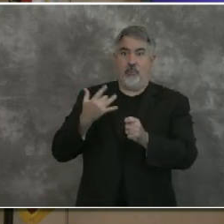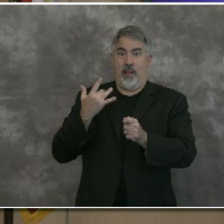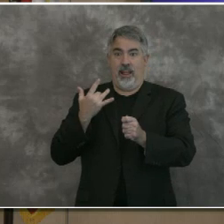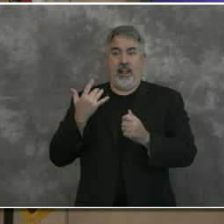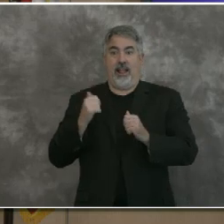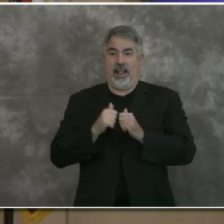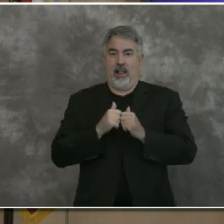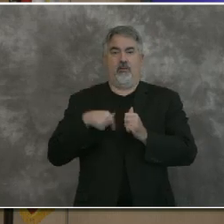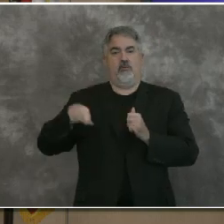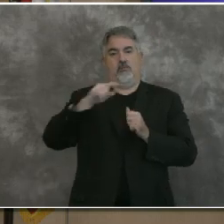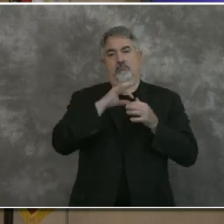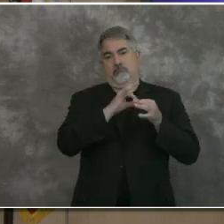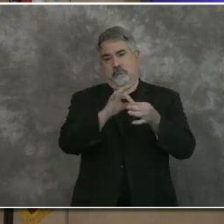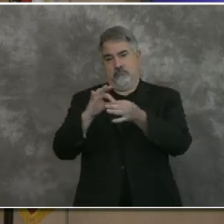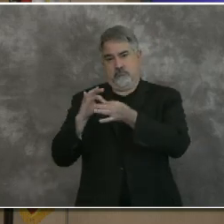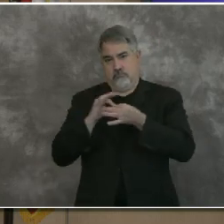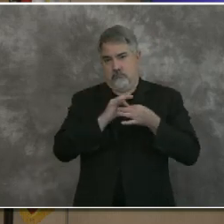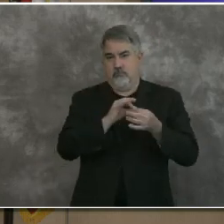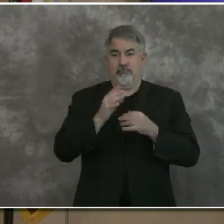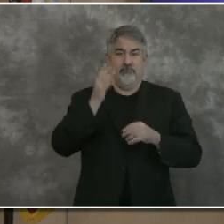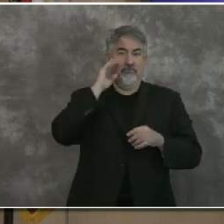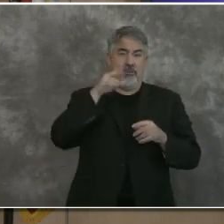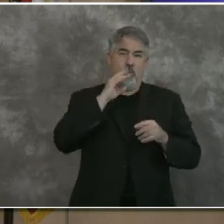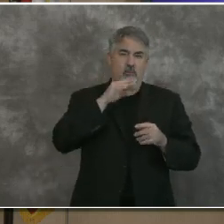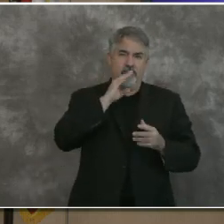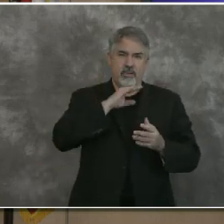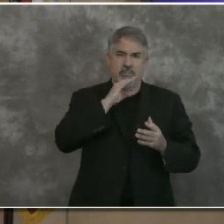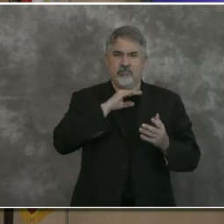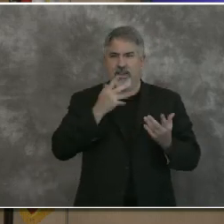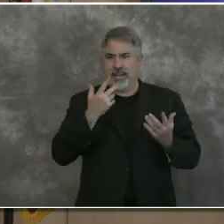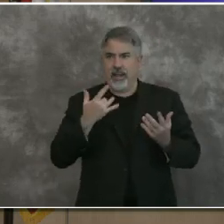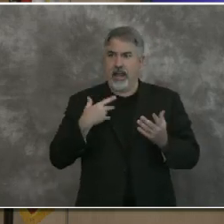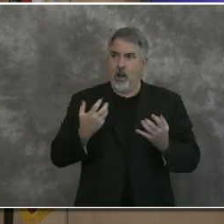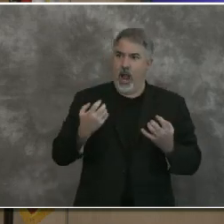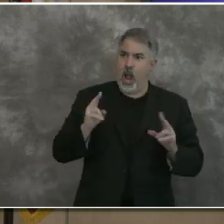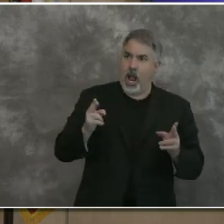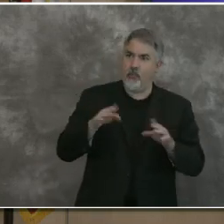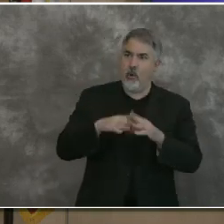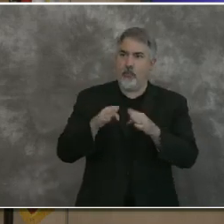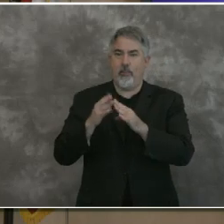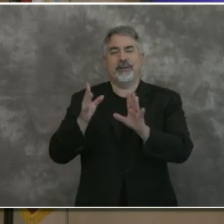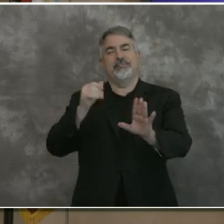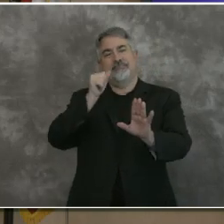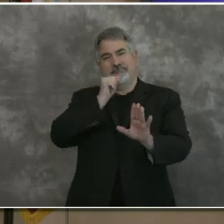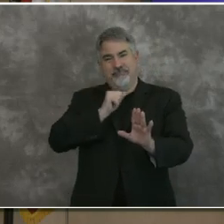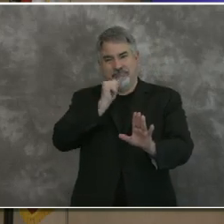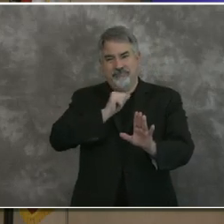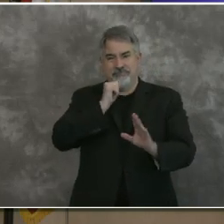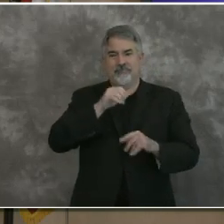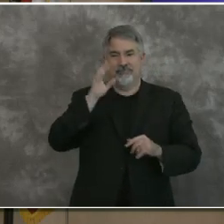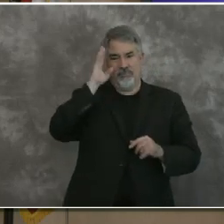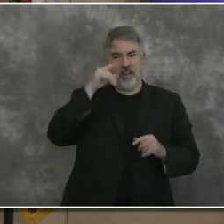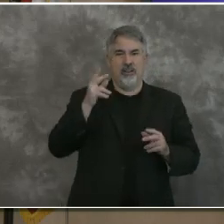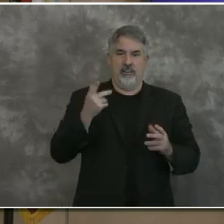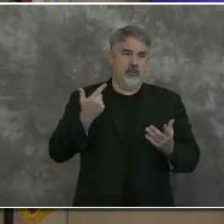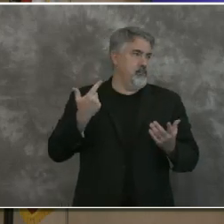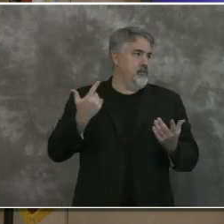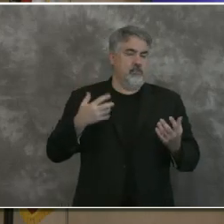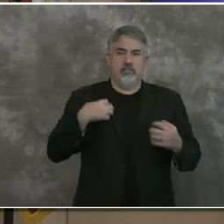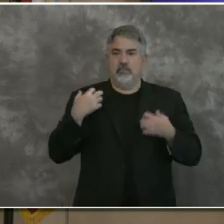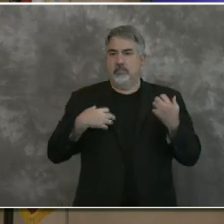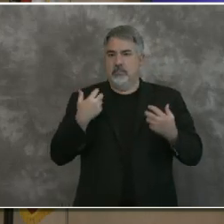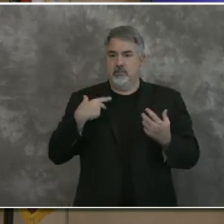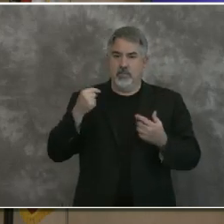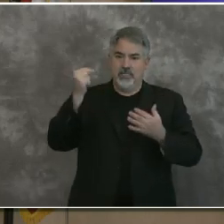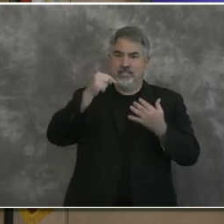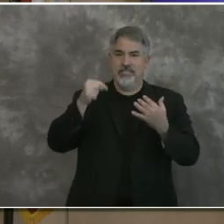that there is frustration and anxiety and concern and a desire to get everything back up and running, and